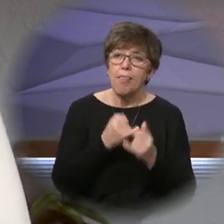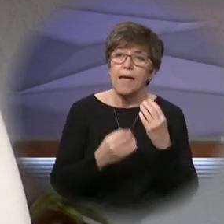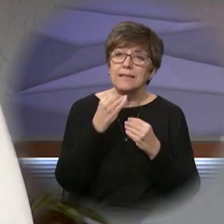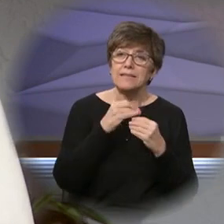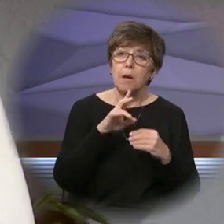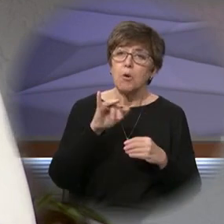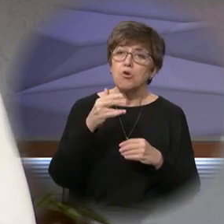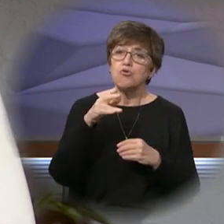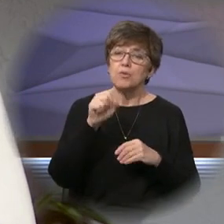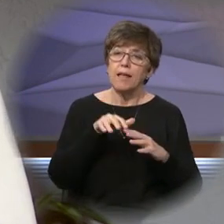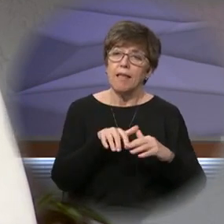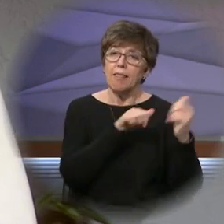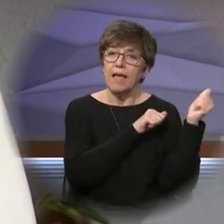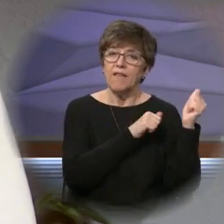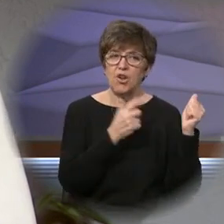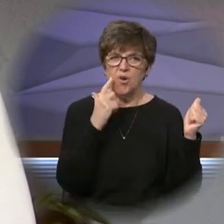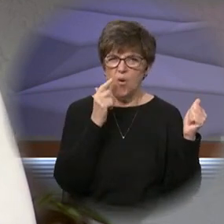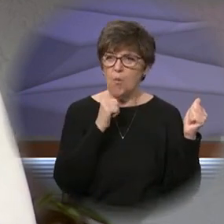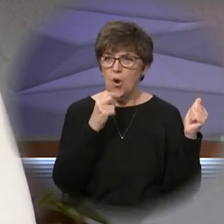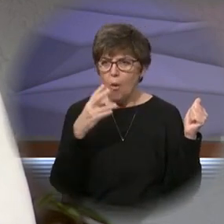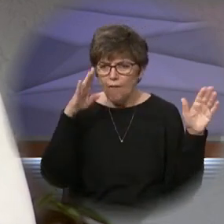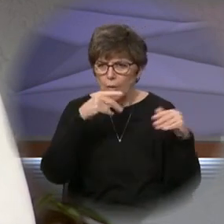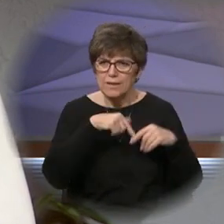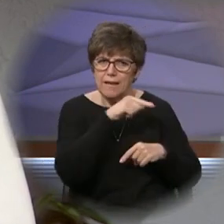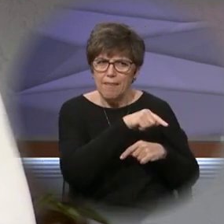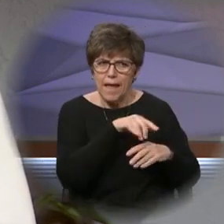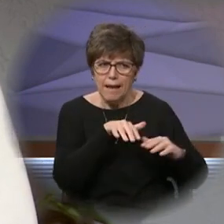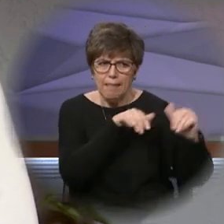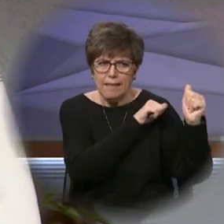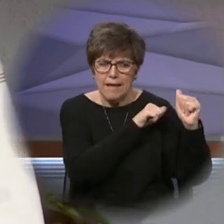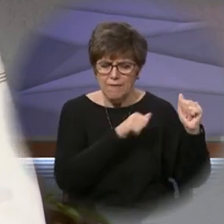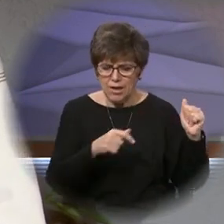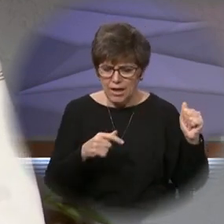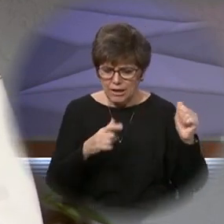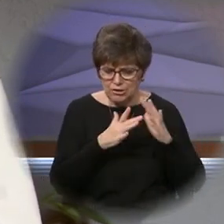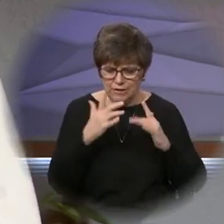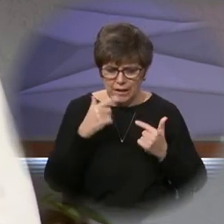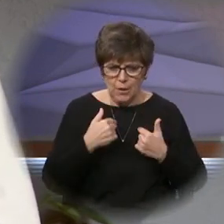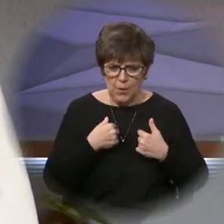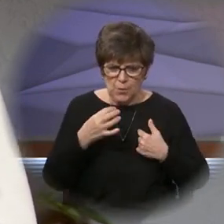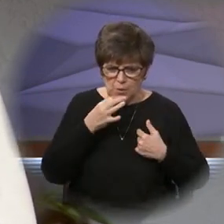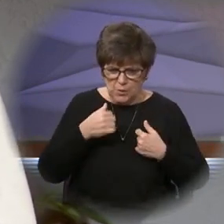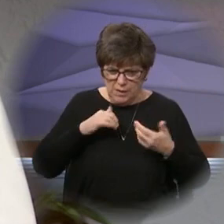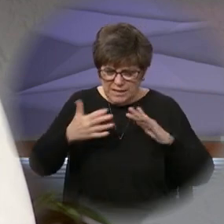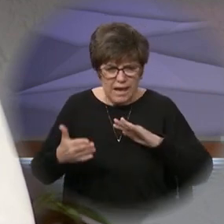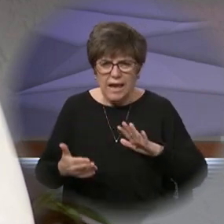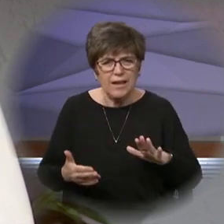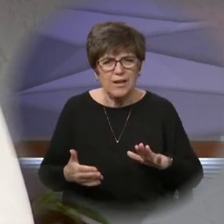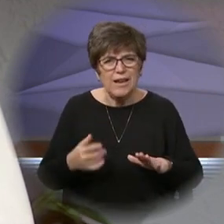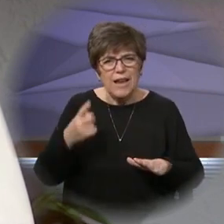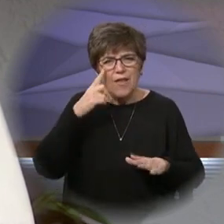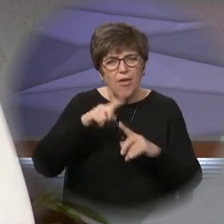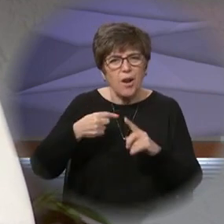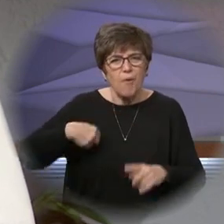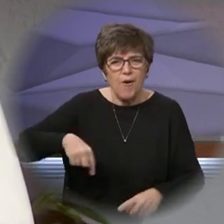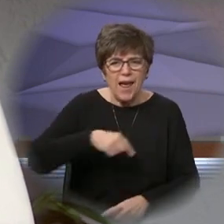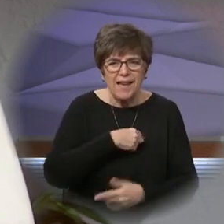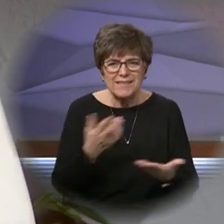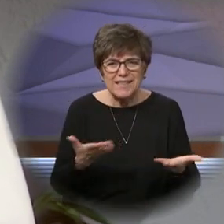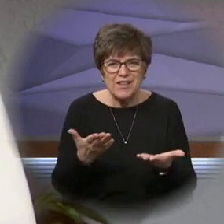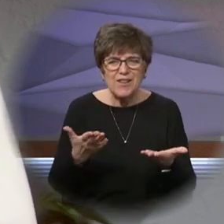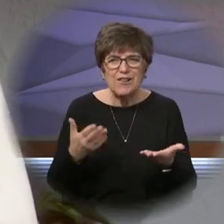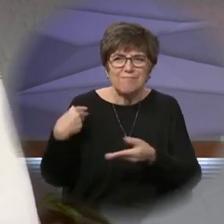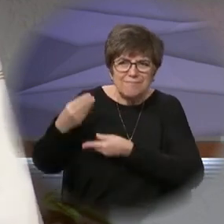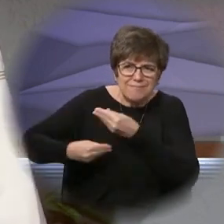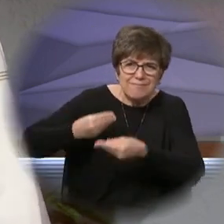left about the horror that he was facing. He thought about all of us, all through these generations, of he